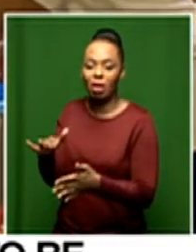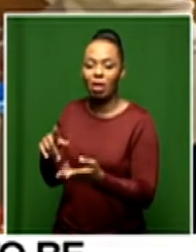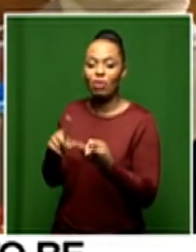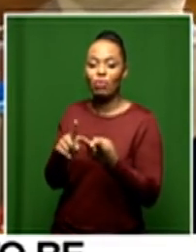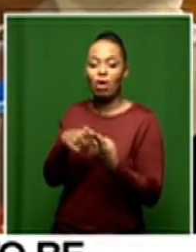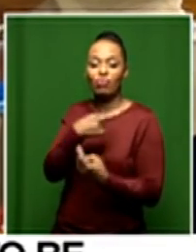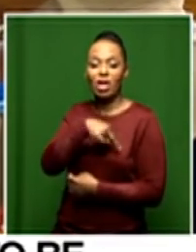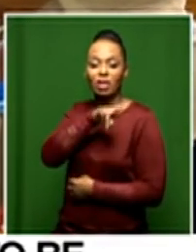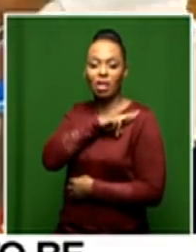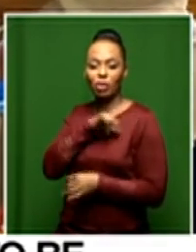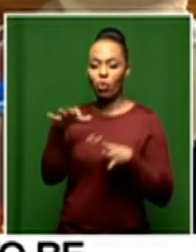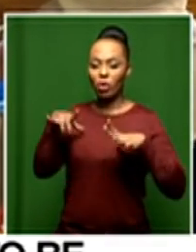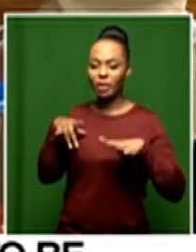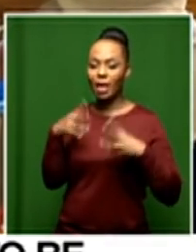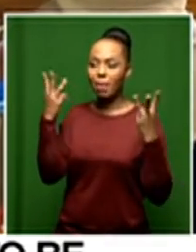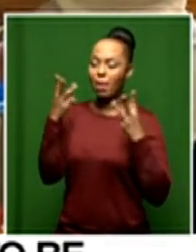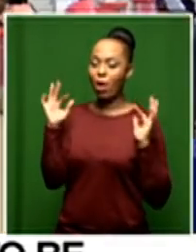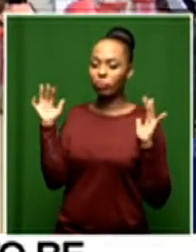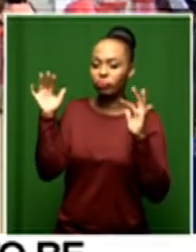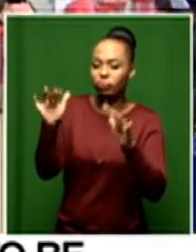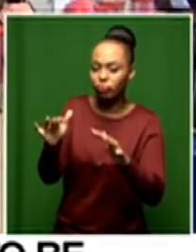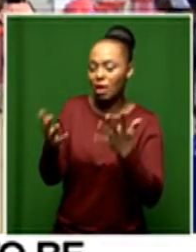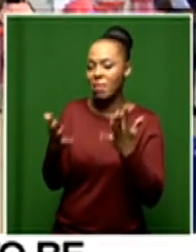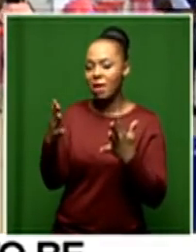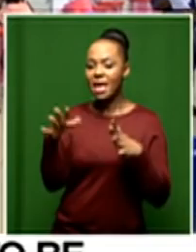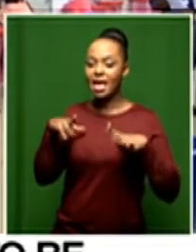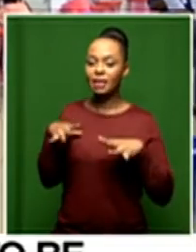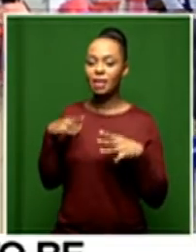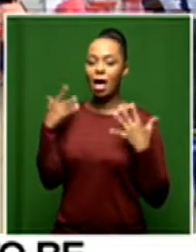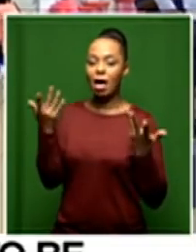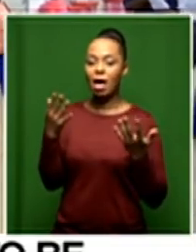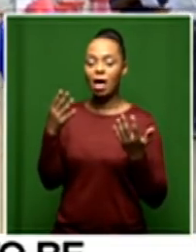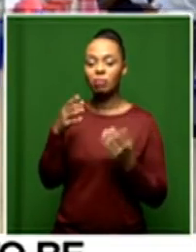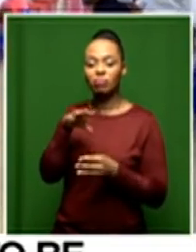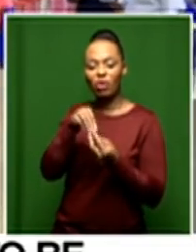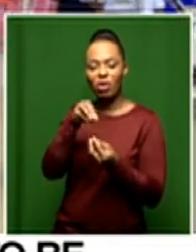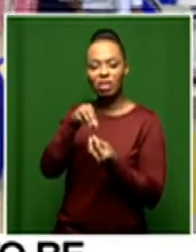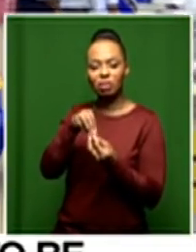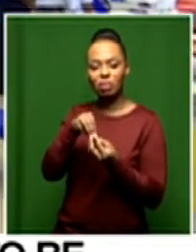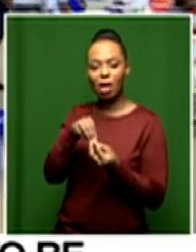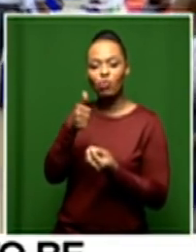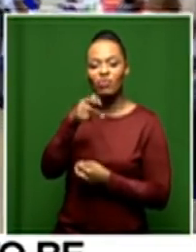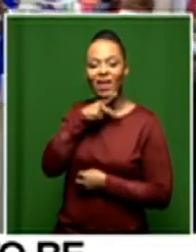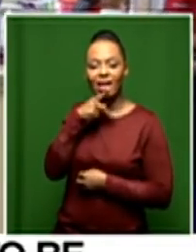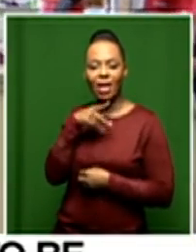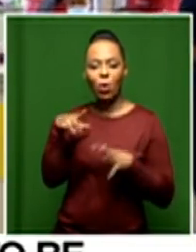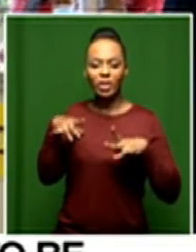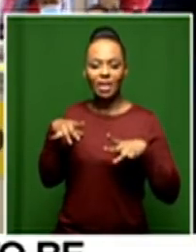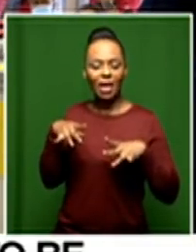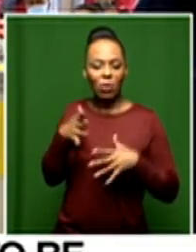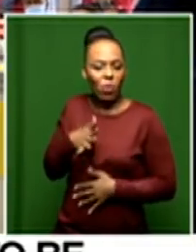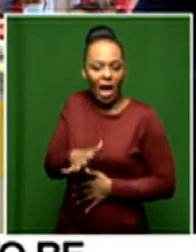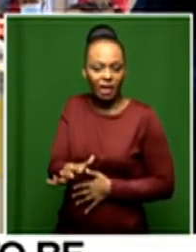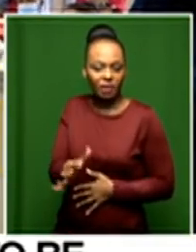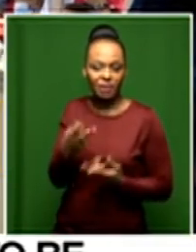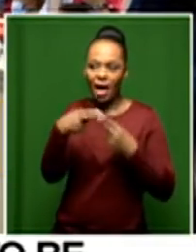fast approaching. People are wanting to go away for perhaps an Easter break. And we've almost seen this episode play out at